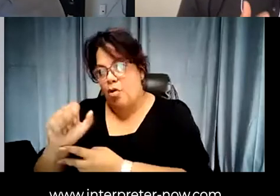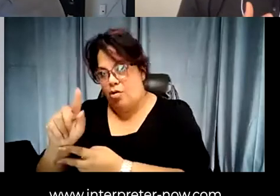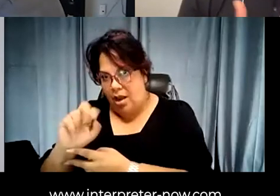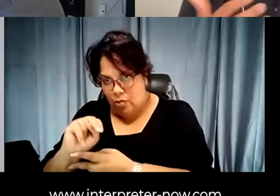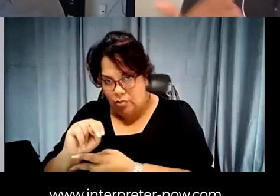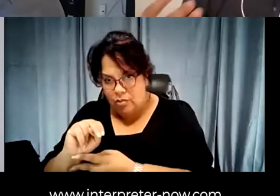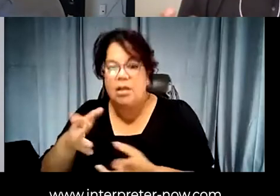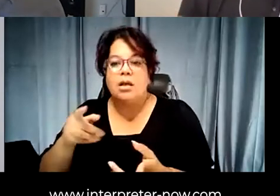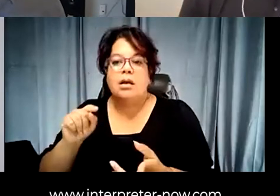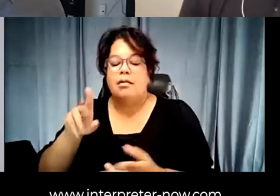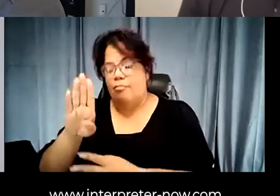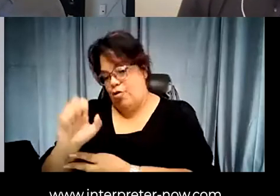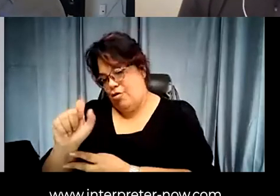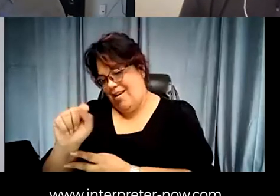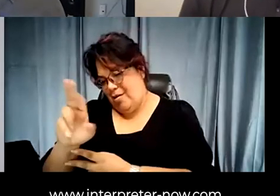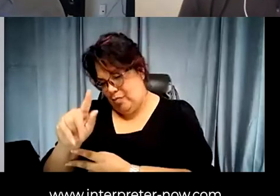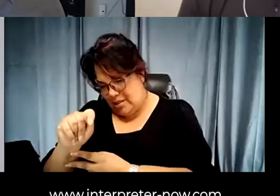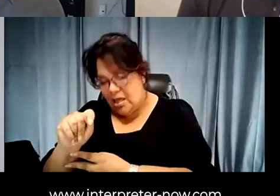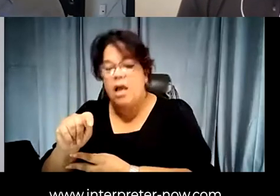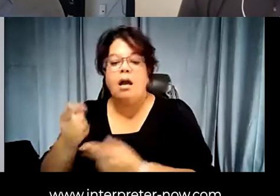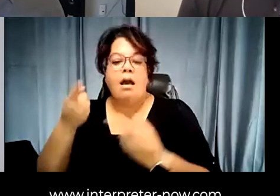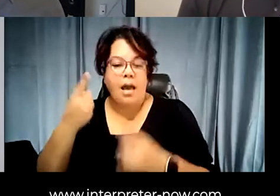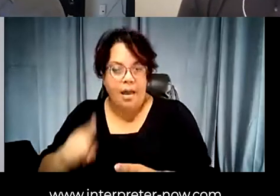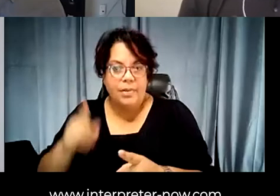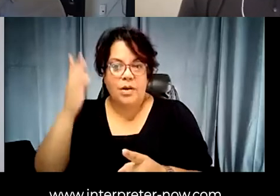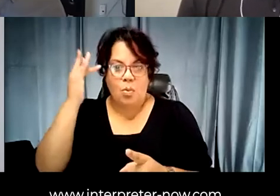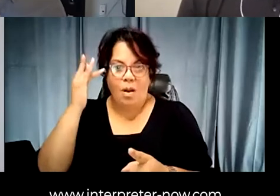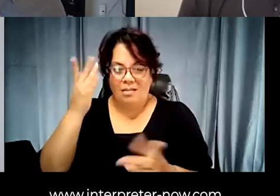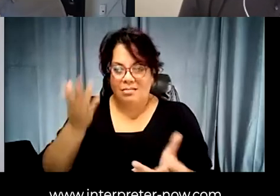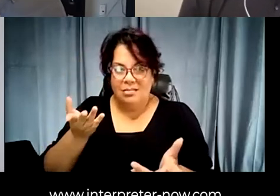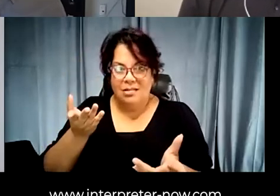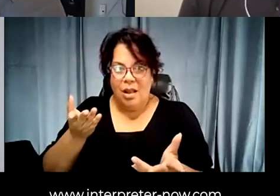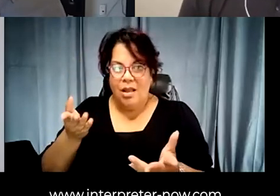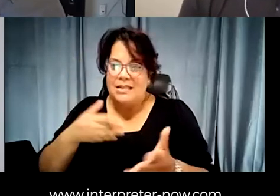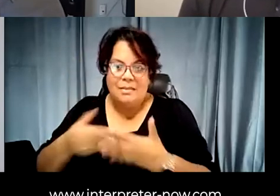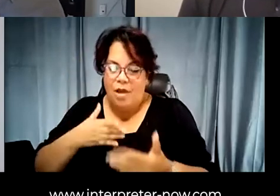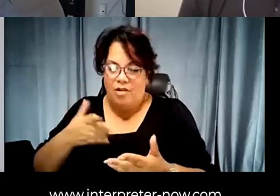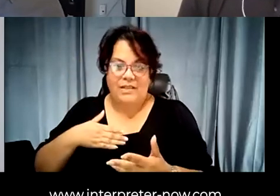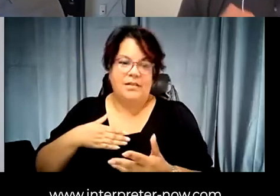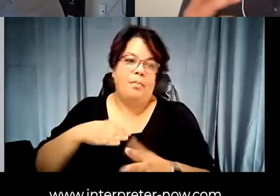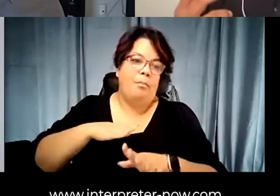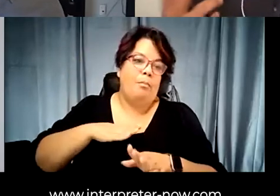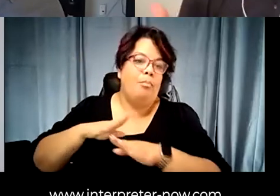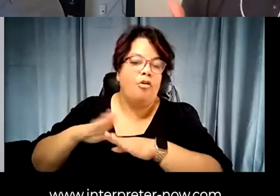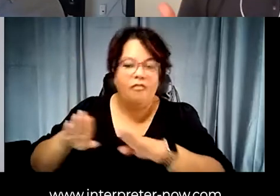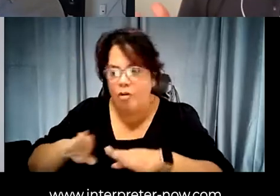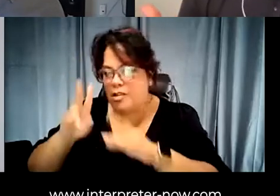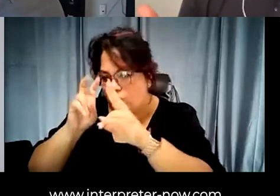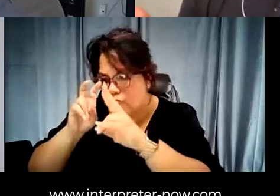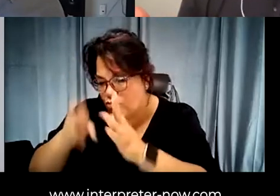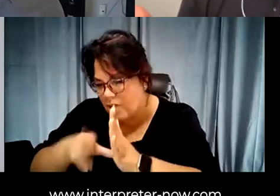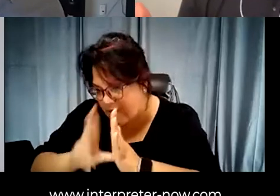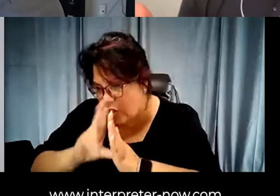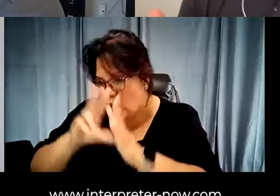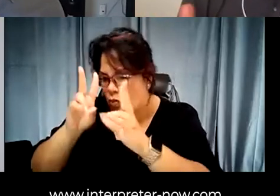the things that make this happen. So whether it's, you know, performance reviews or not making mental health